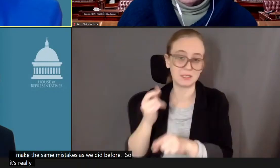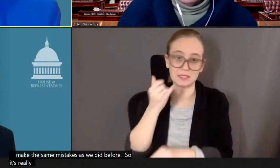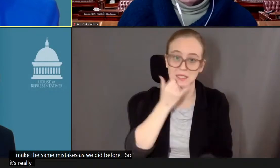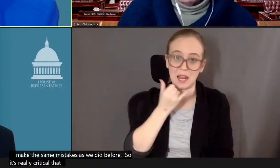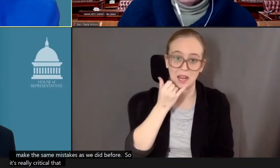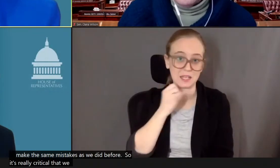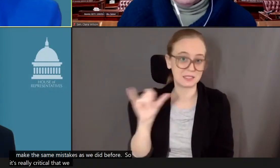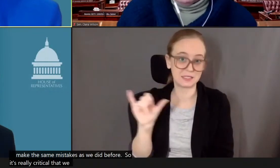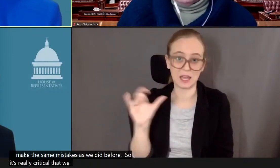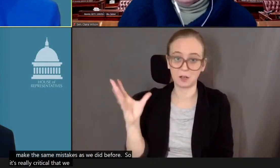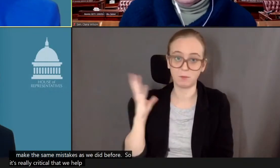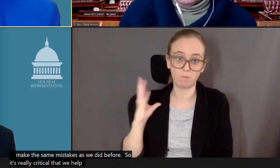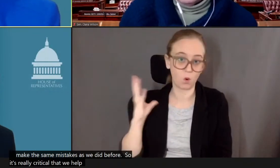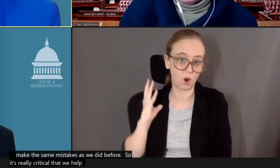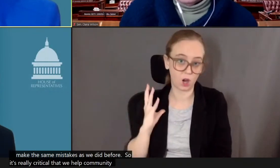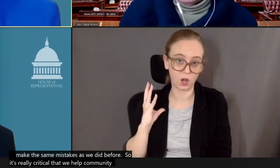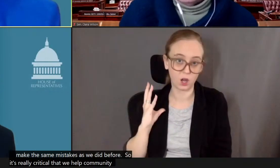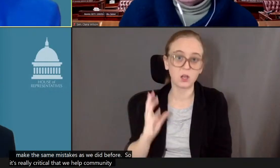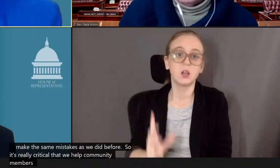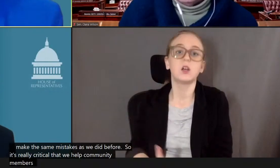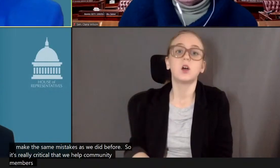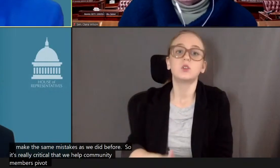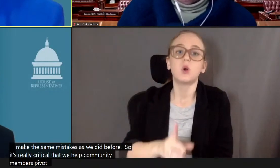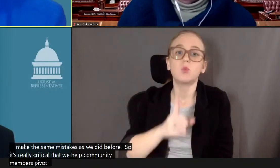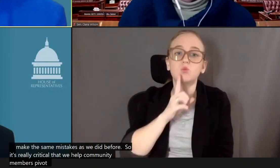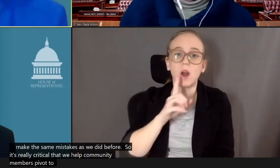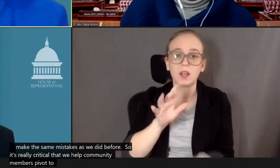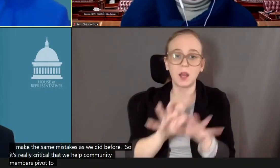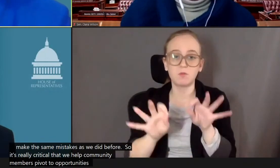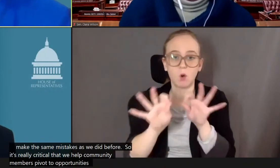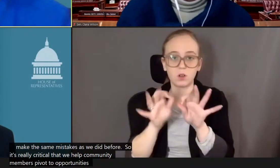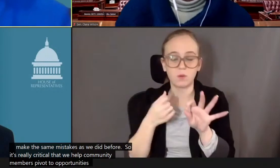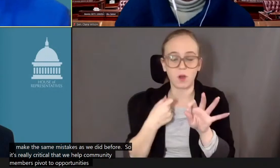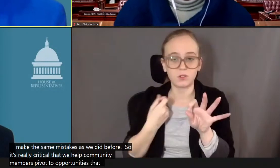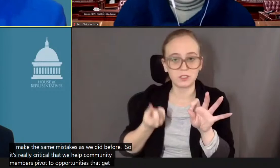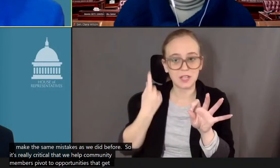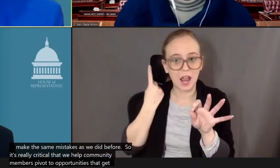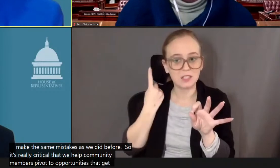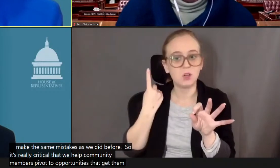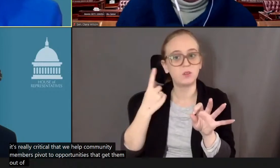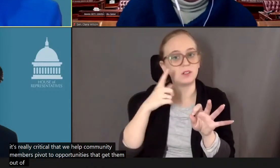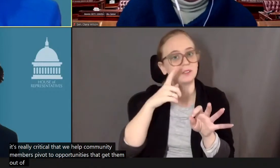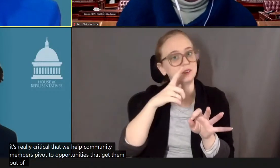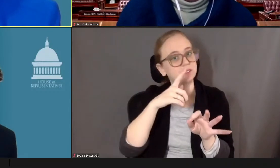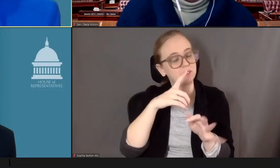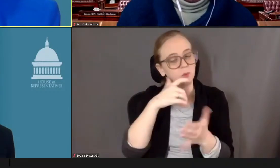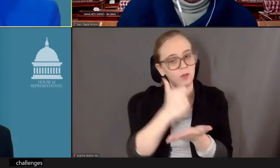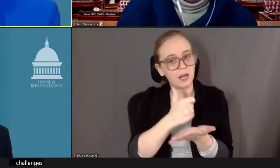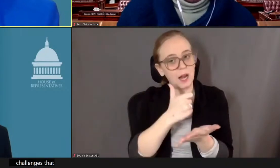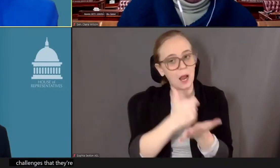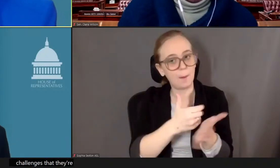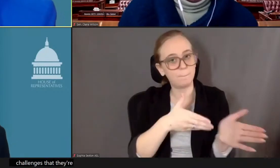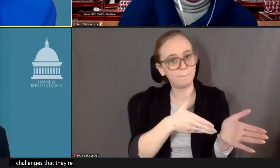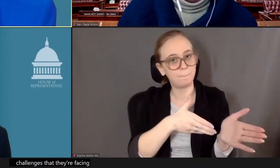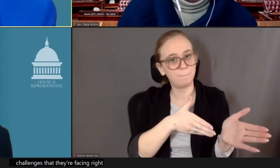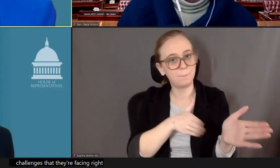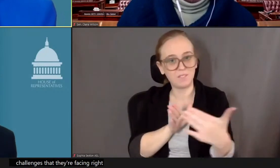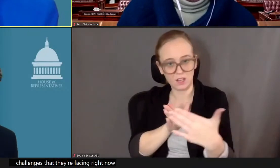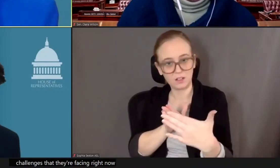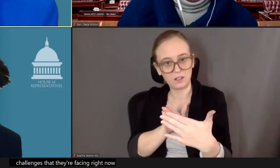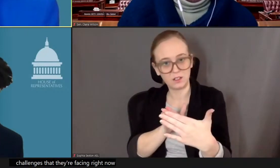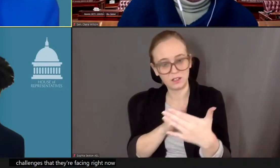community members pivot to opportunities that get them out of the challenges that they're facing right now and into